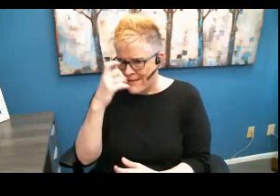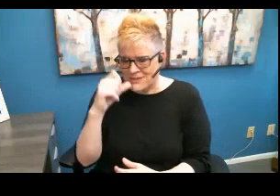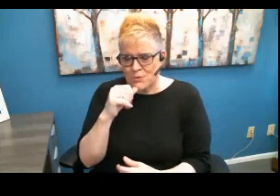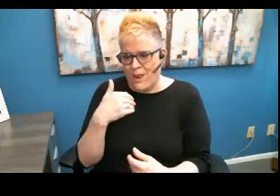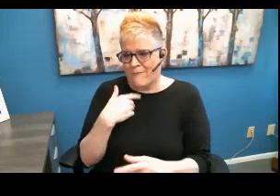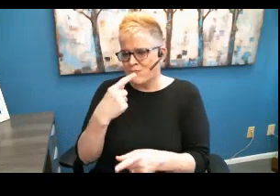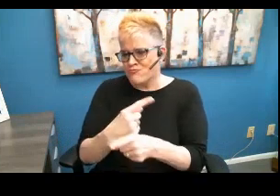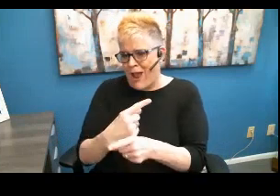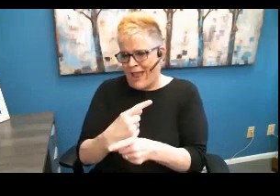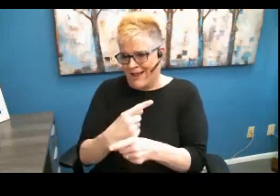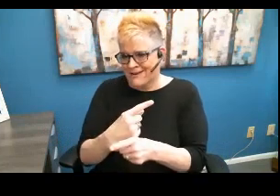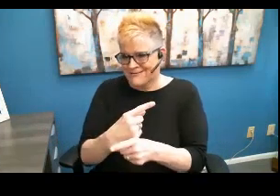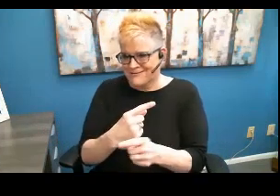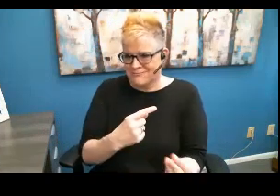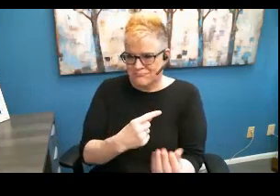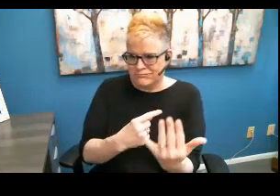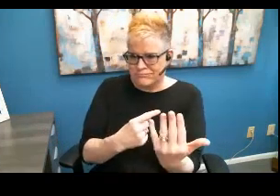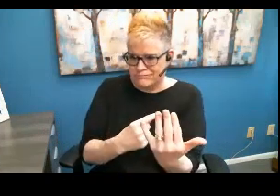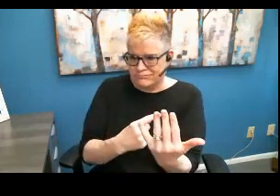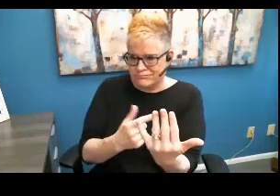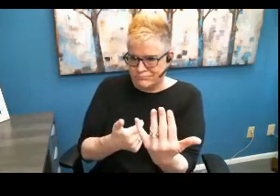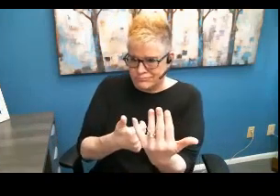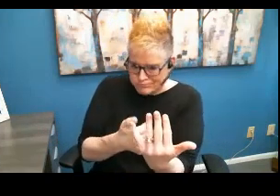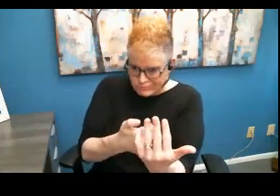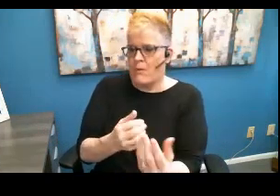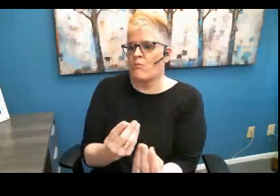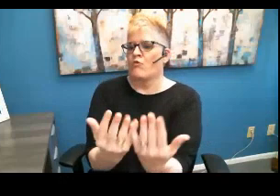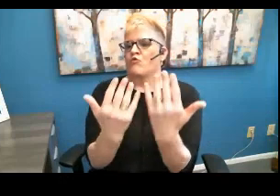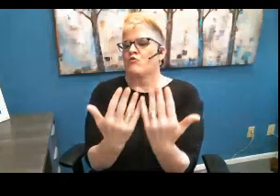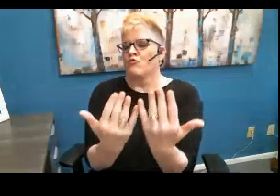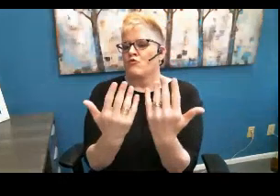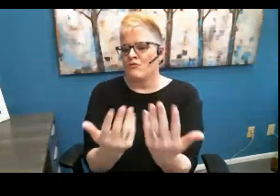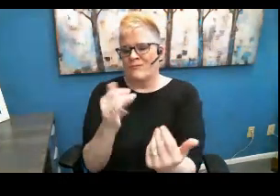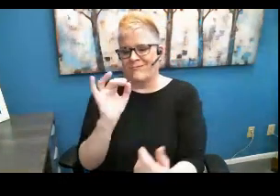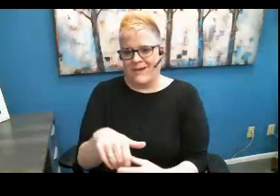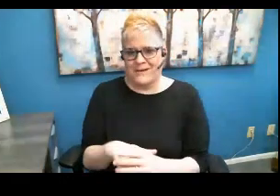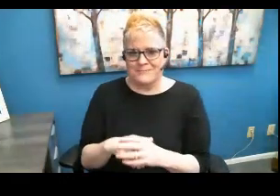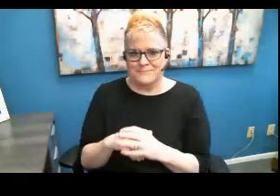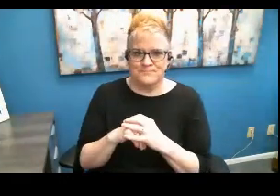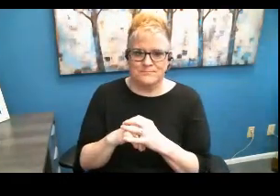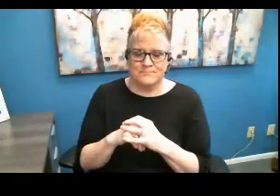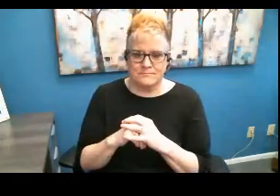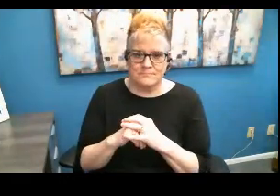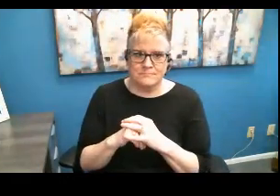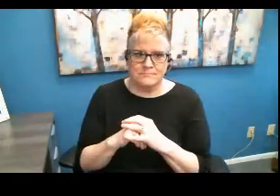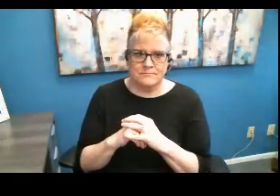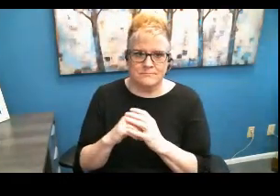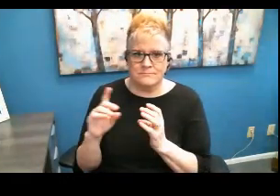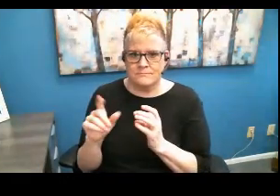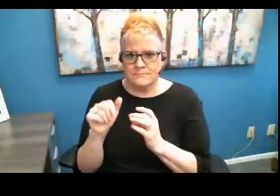combination. Anyway, next slide. I think we're getting the dance